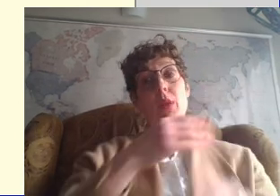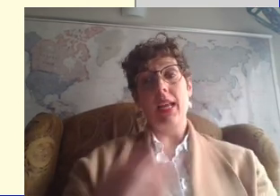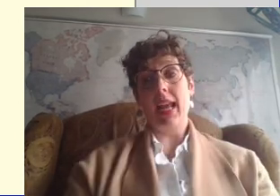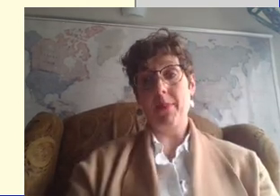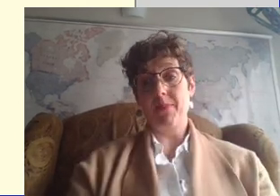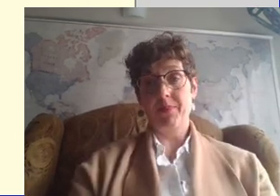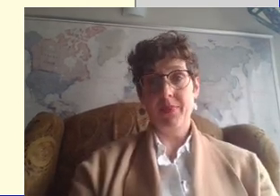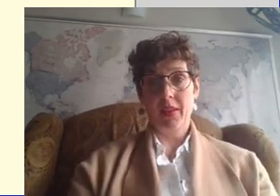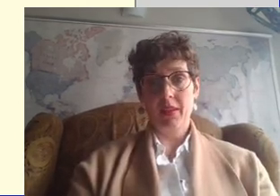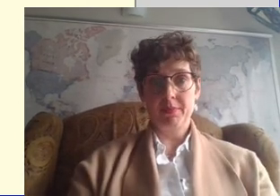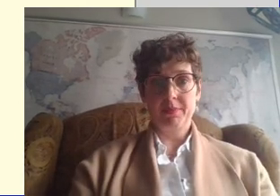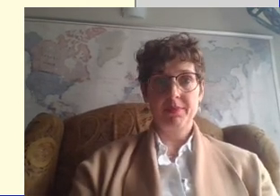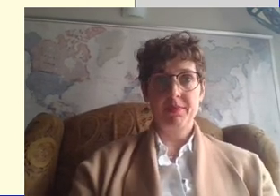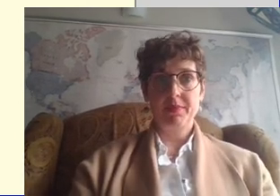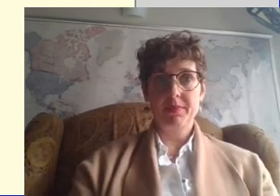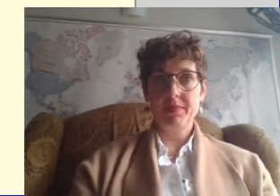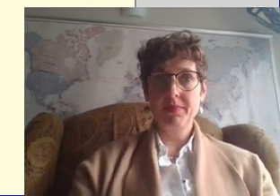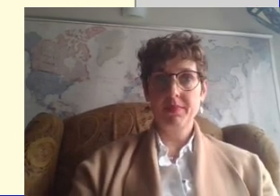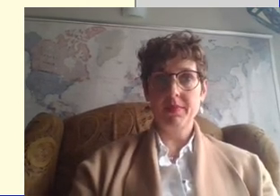before spring came.